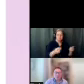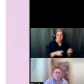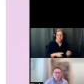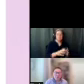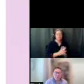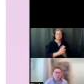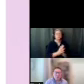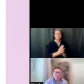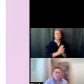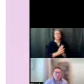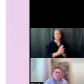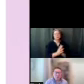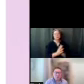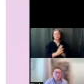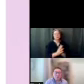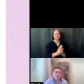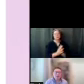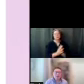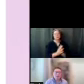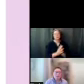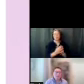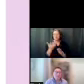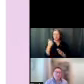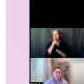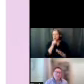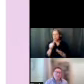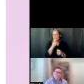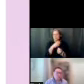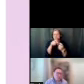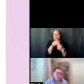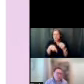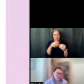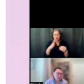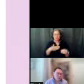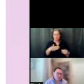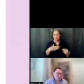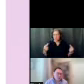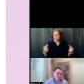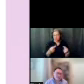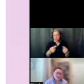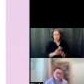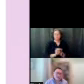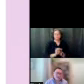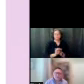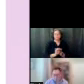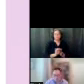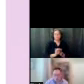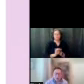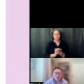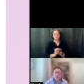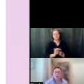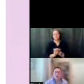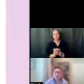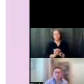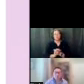and forgive me for not being precise before. My injury ended up I